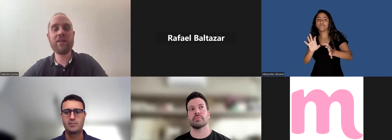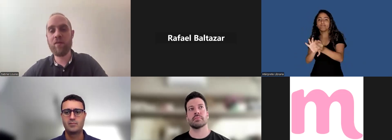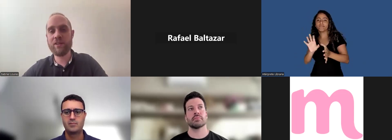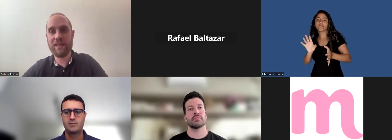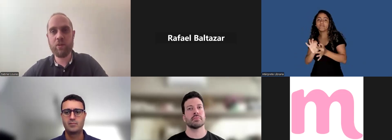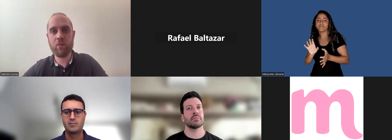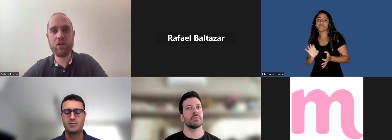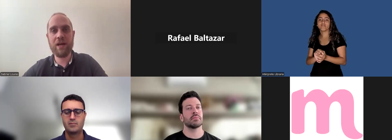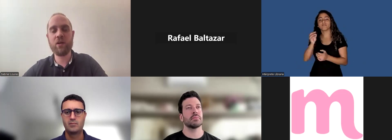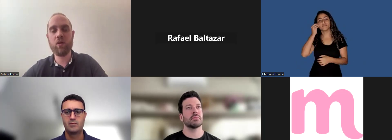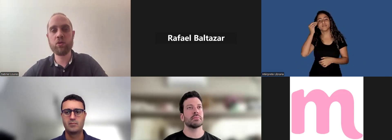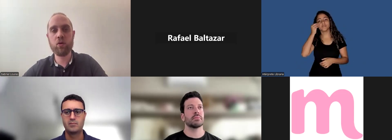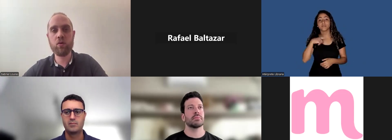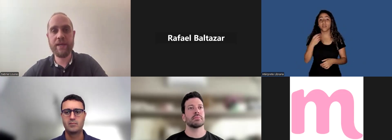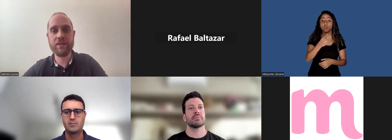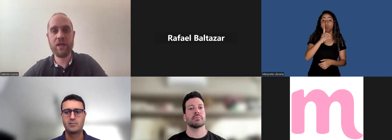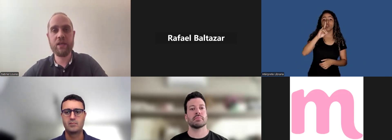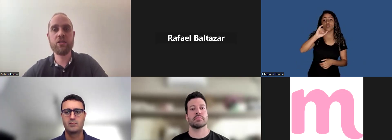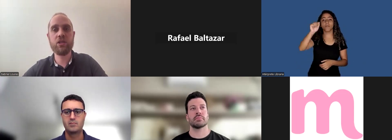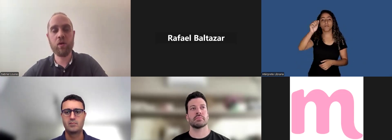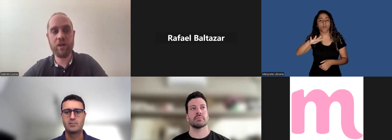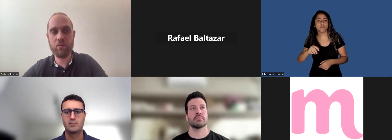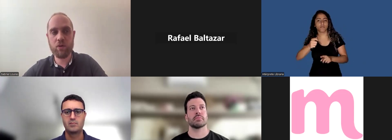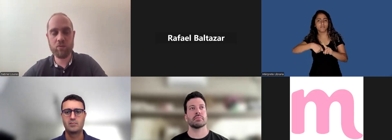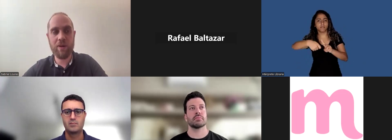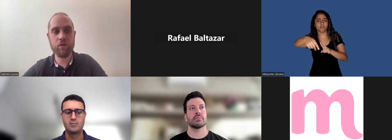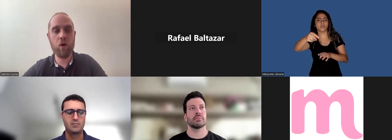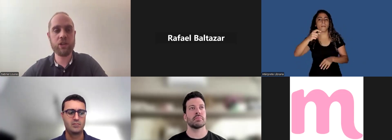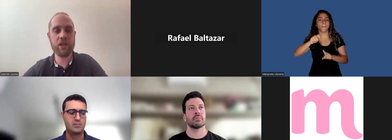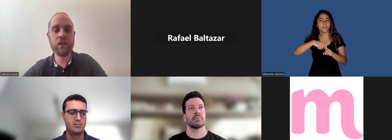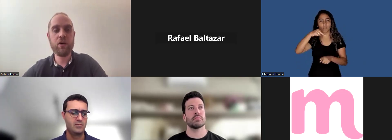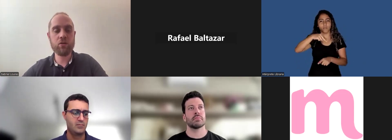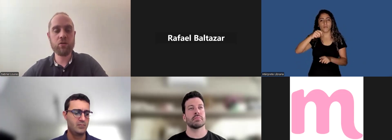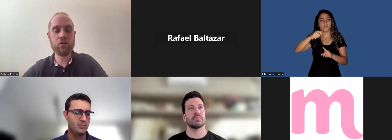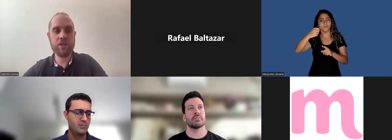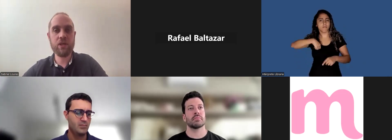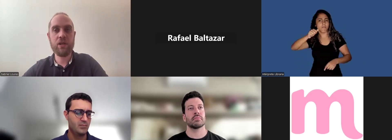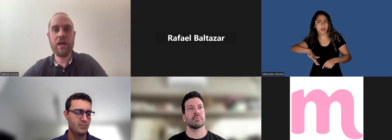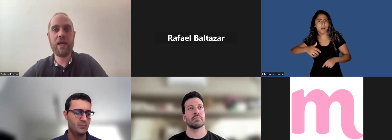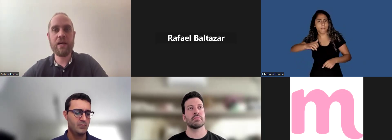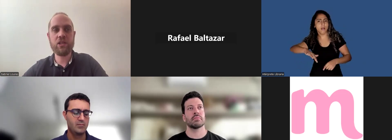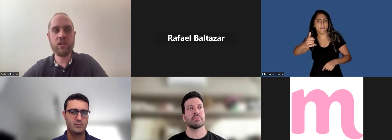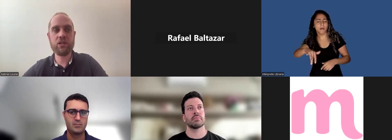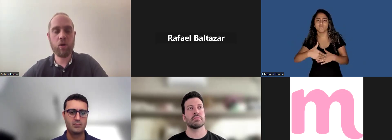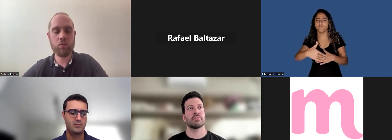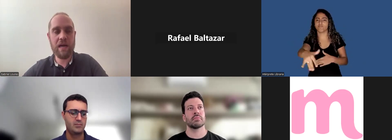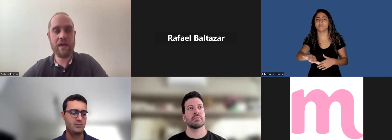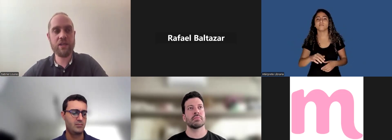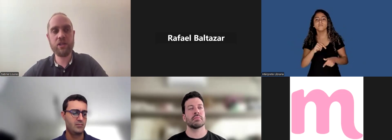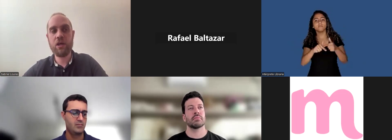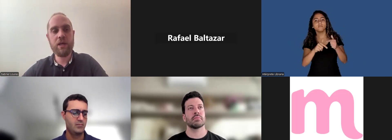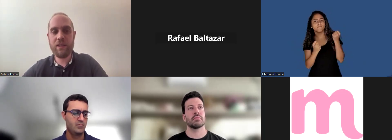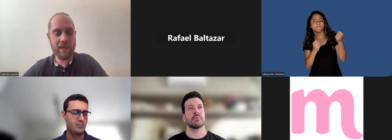users. Also, we're coming up with new promotions in November, working with